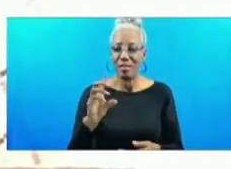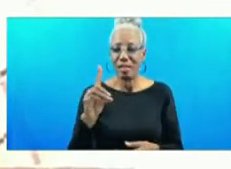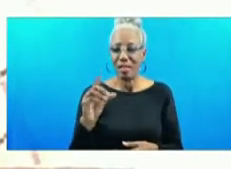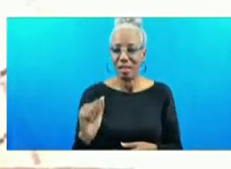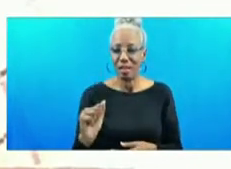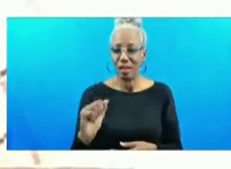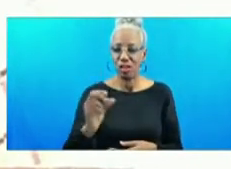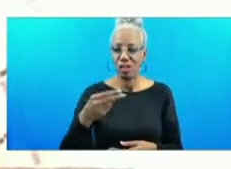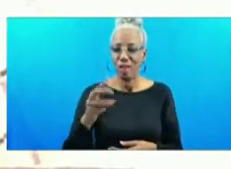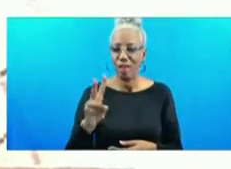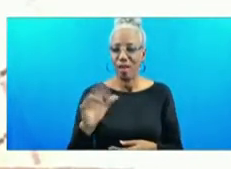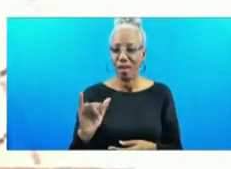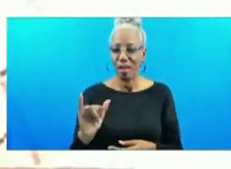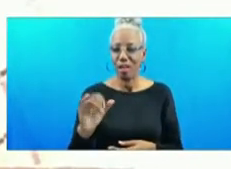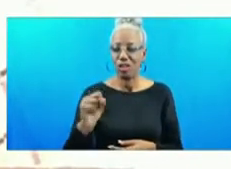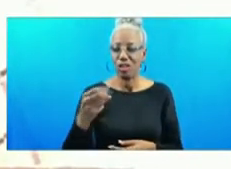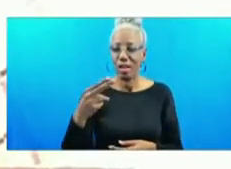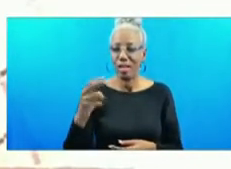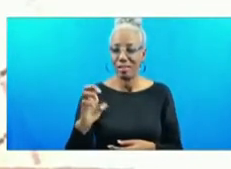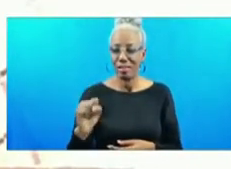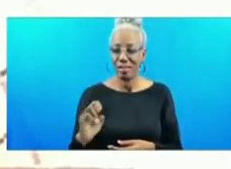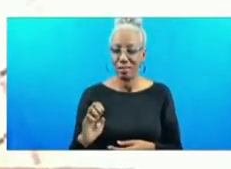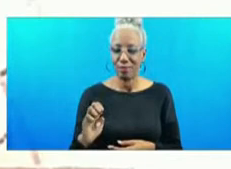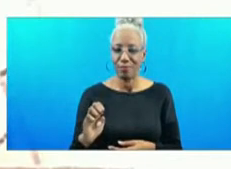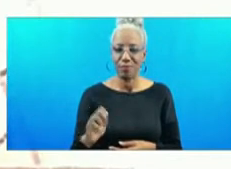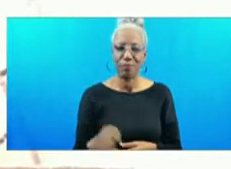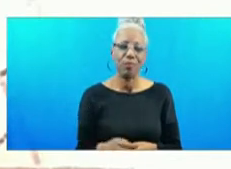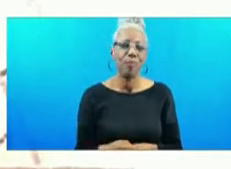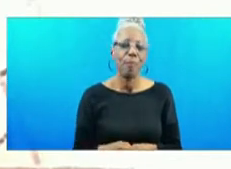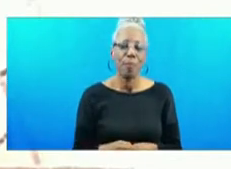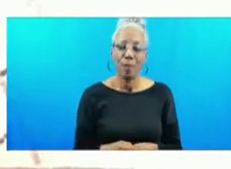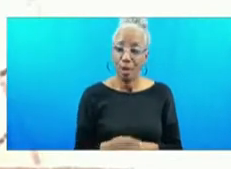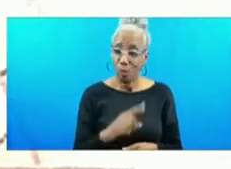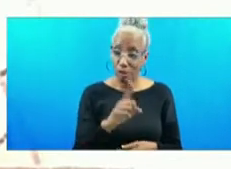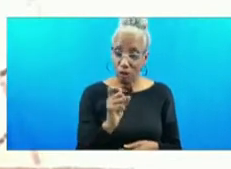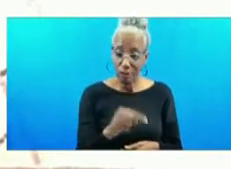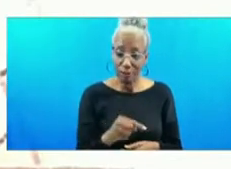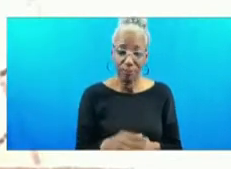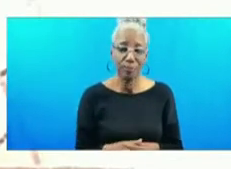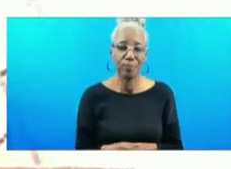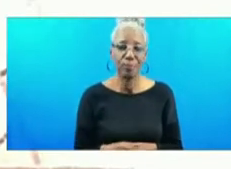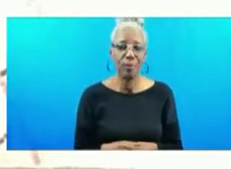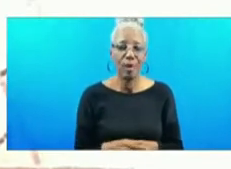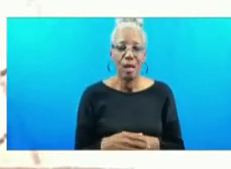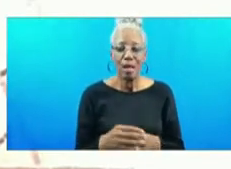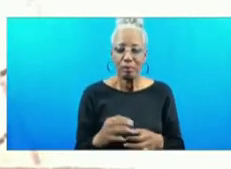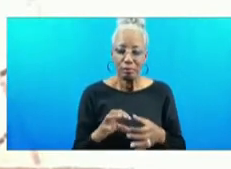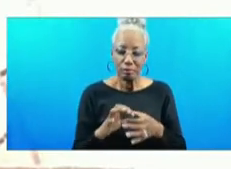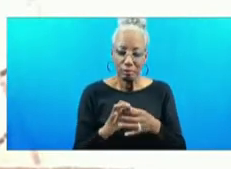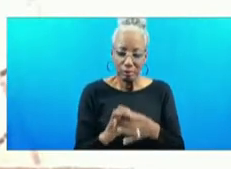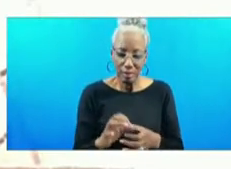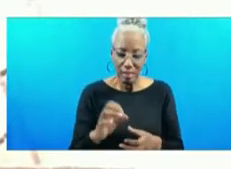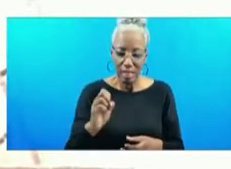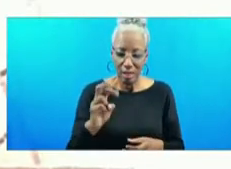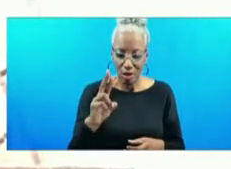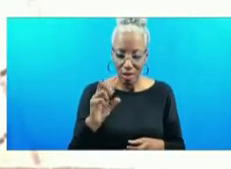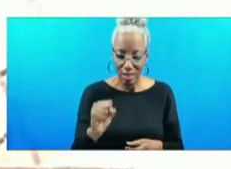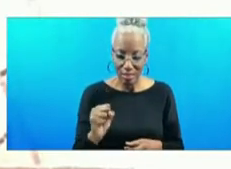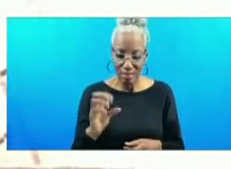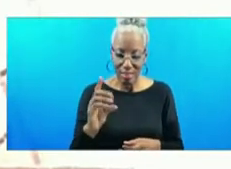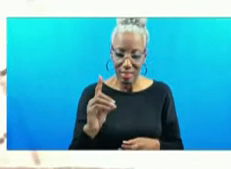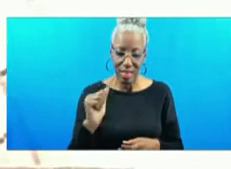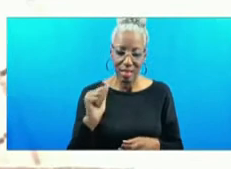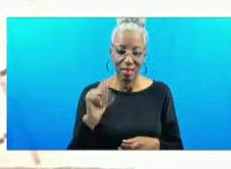data, more than 50% of Black and 60% of Brown students are in